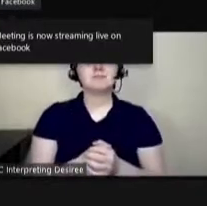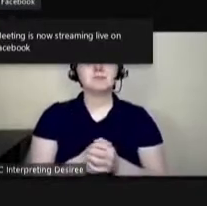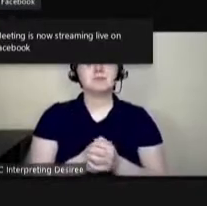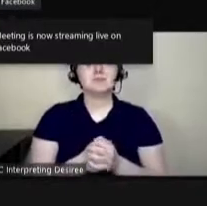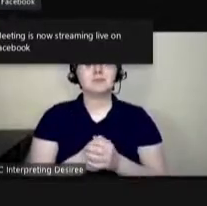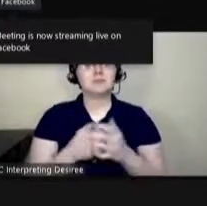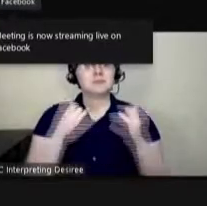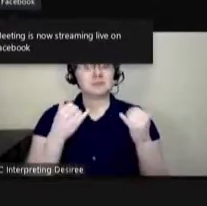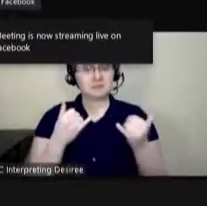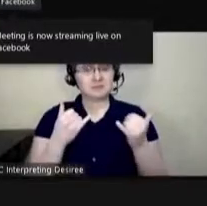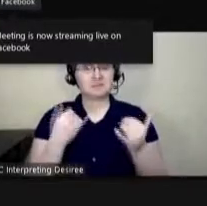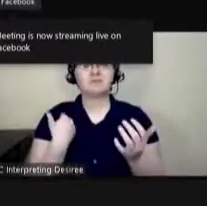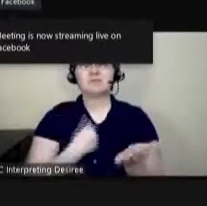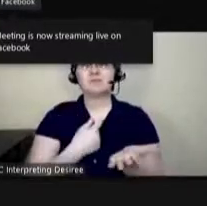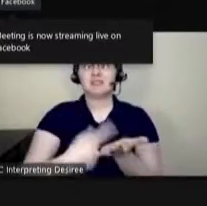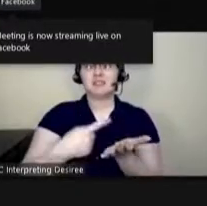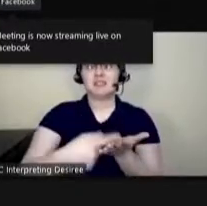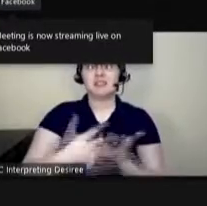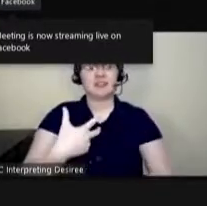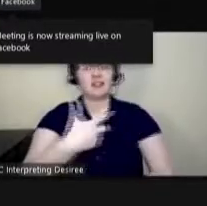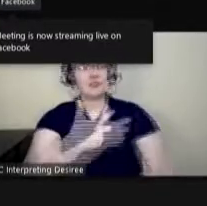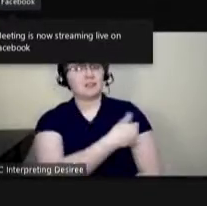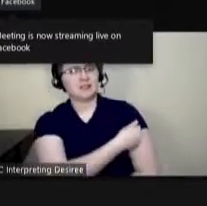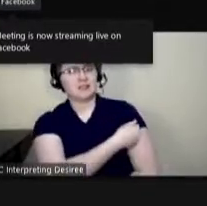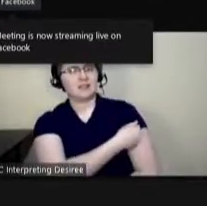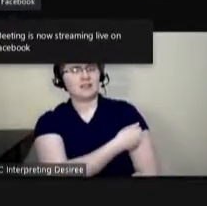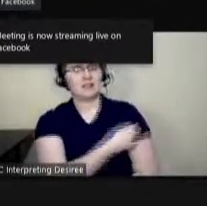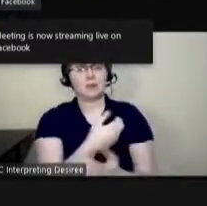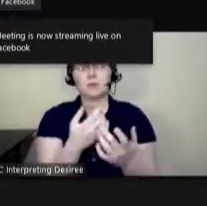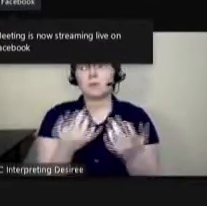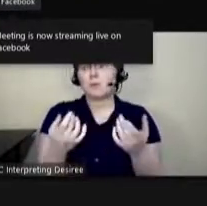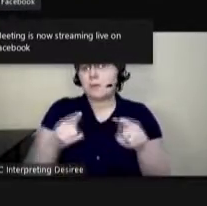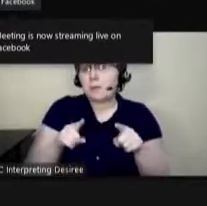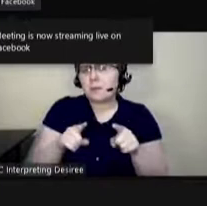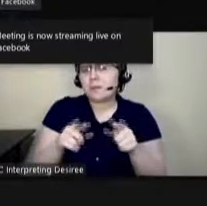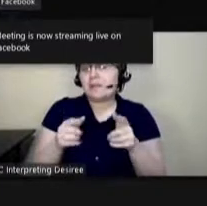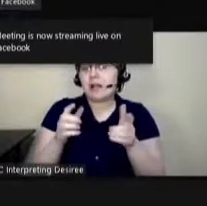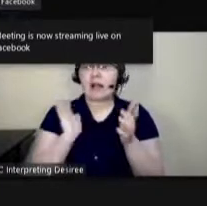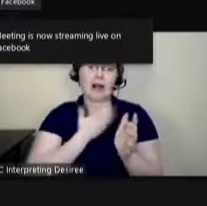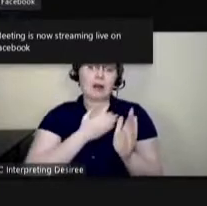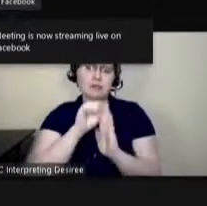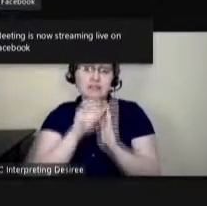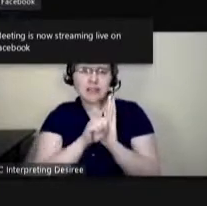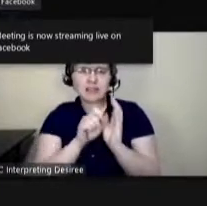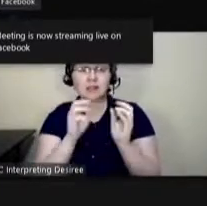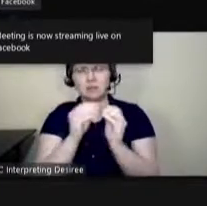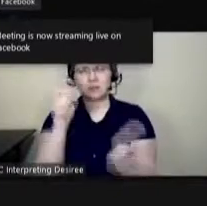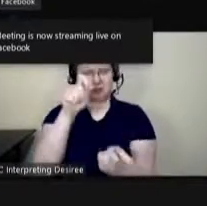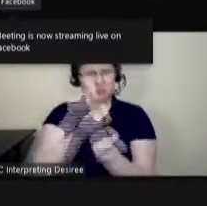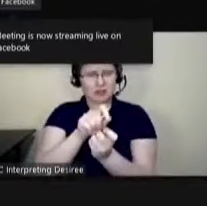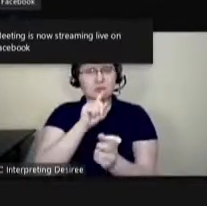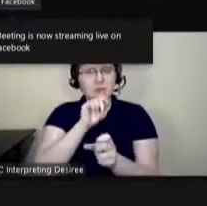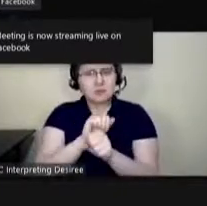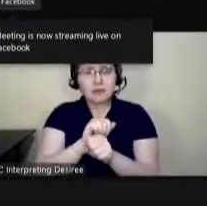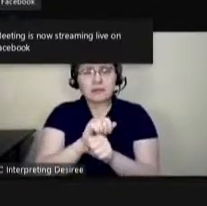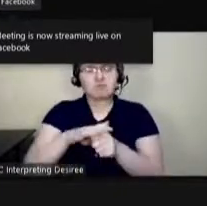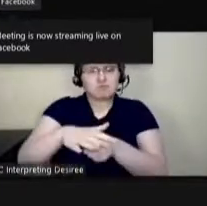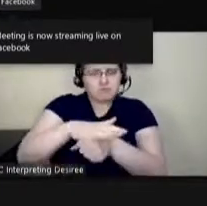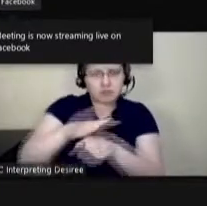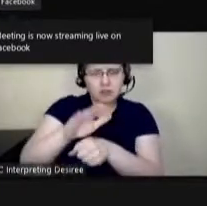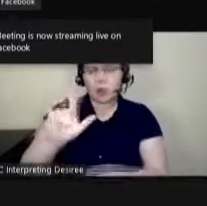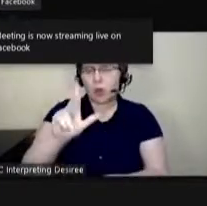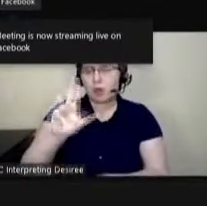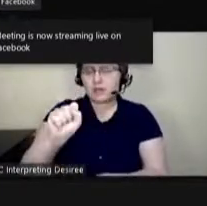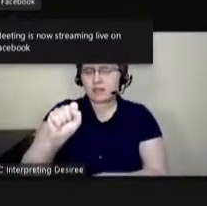to talk today about the vaccine, where we're at a little bit in the state, but more specifically, where we're at in Lucas County and